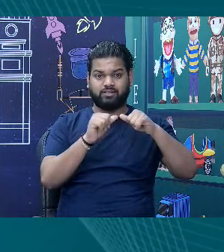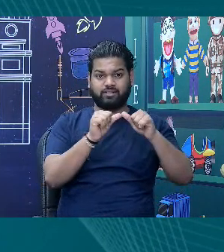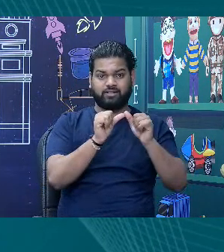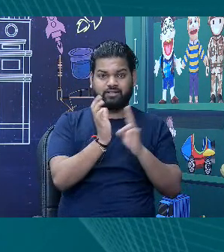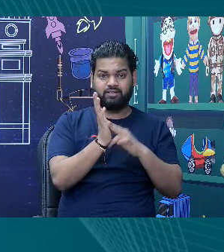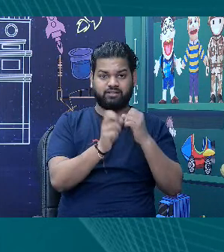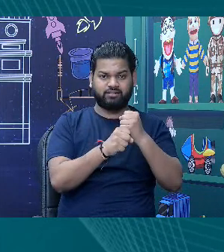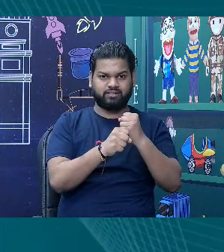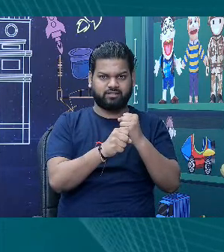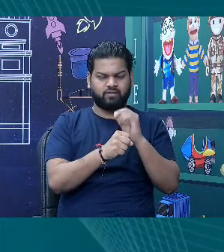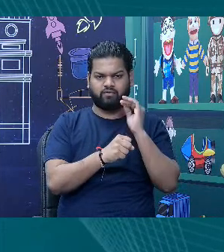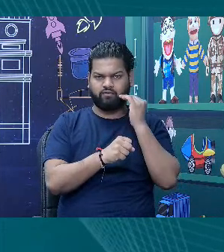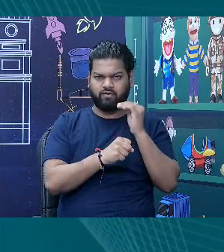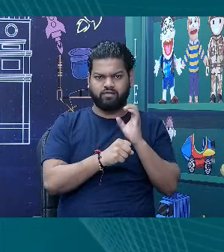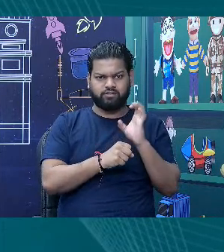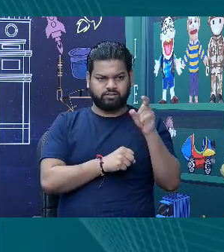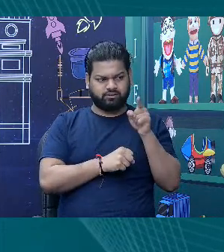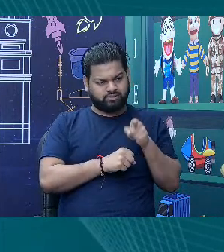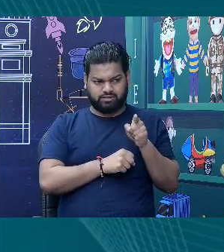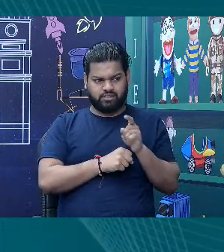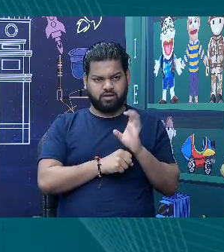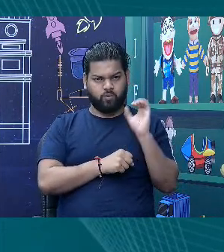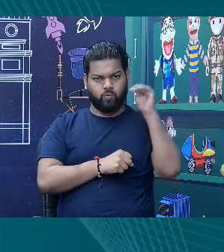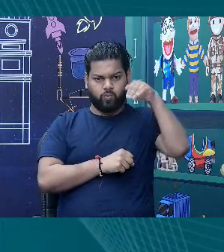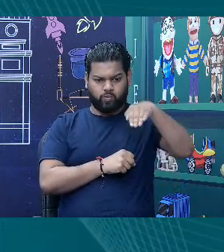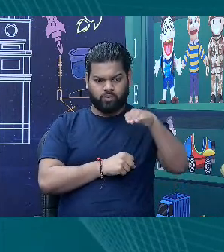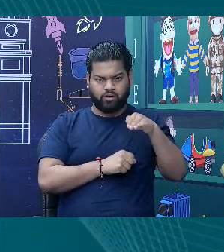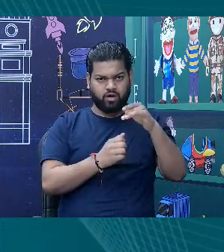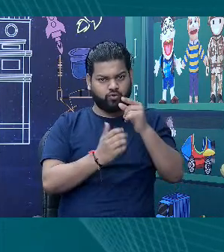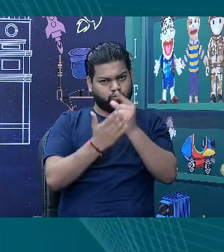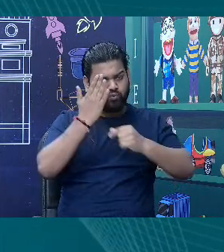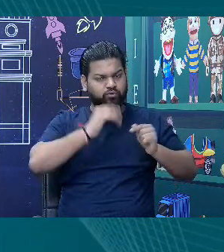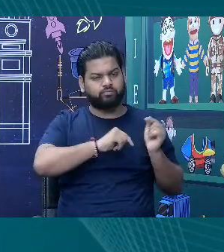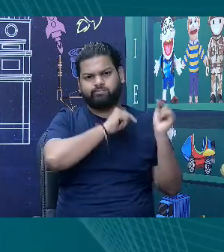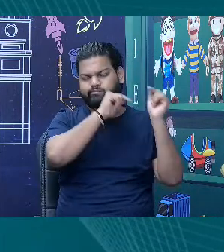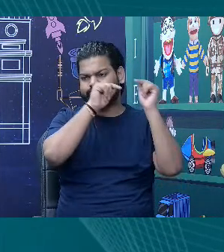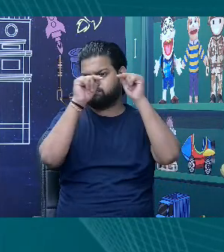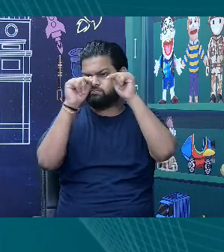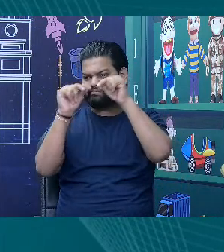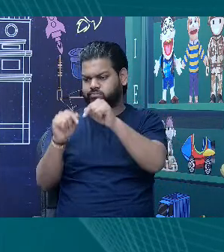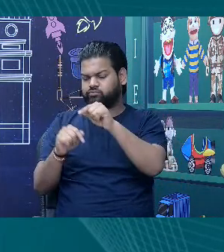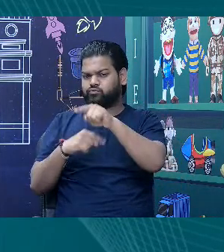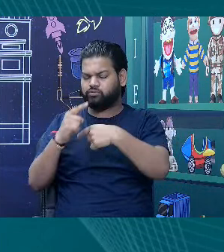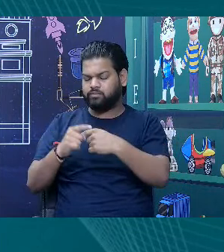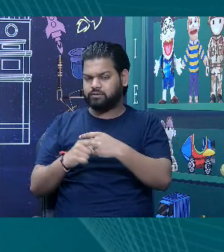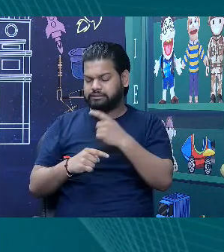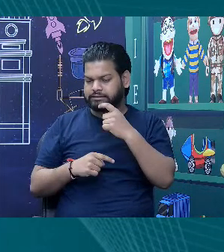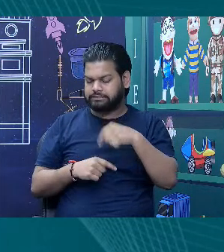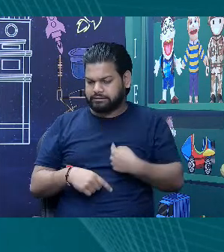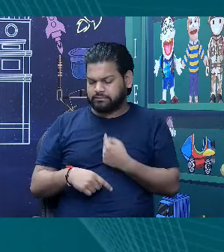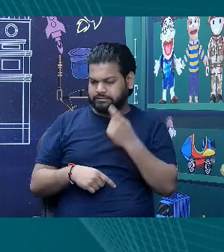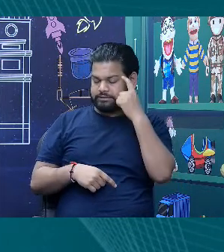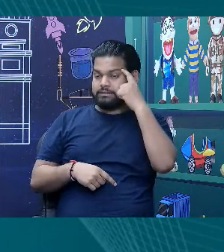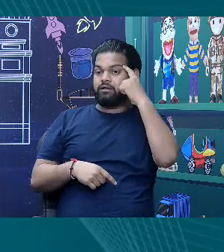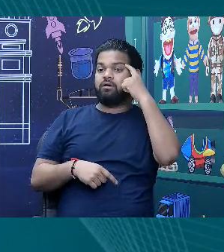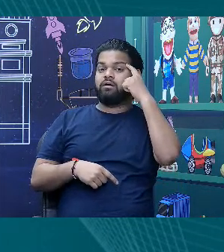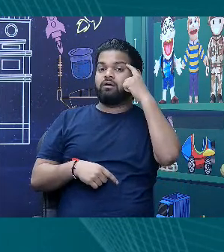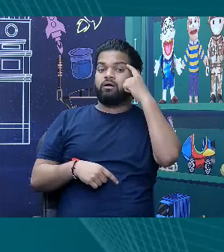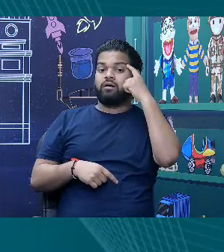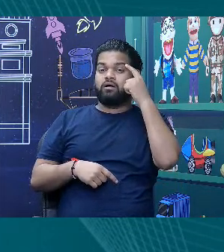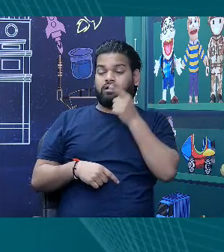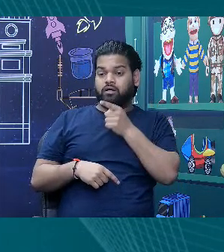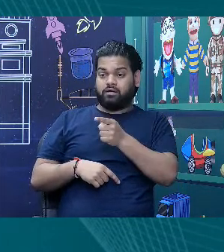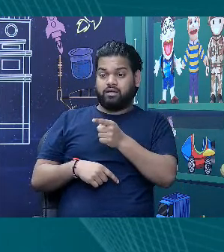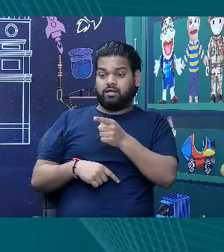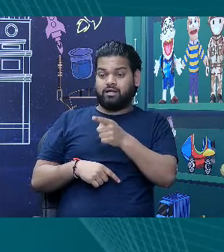university campus when the tour guide mentioned Dr. Hawking. And that is when Kanga realized that Dr. Hawking was so close to